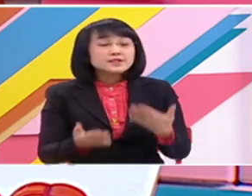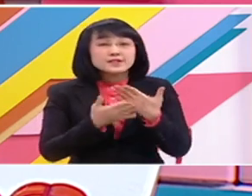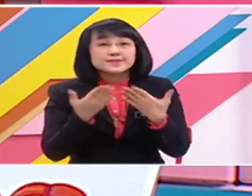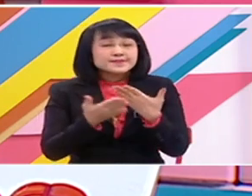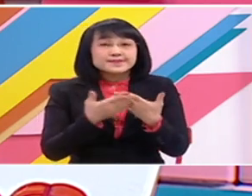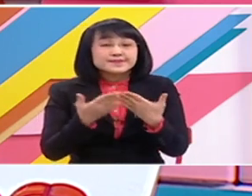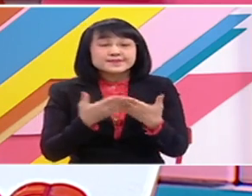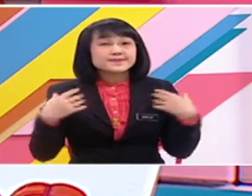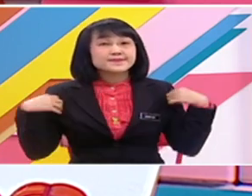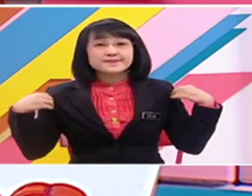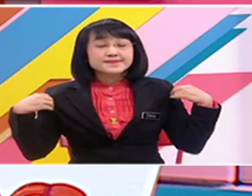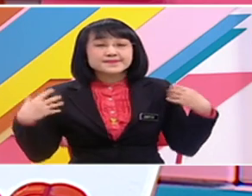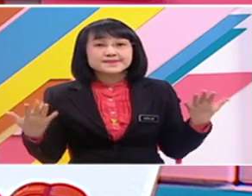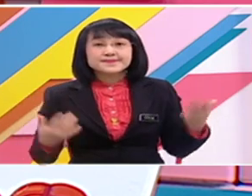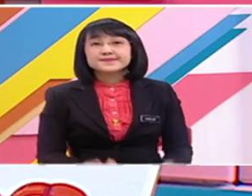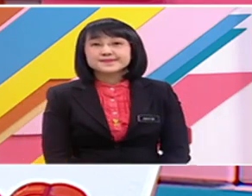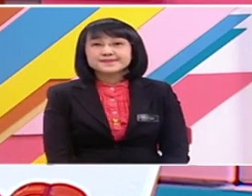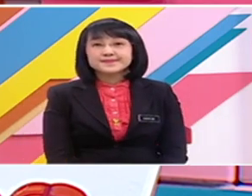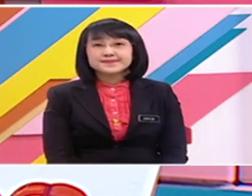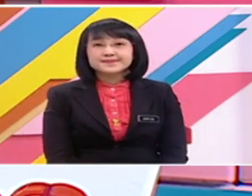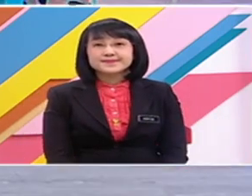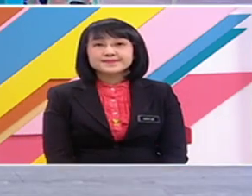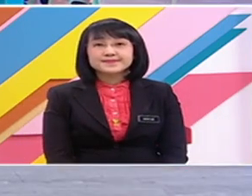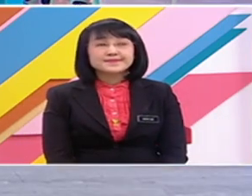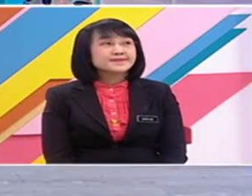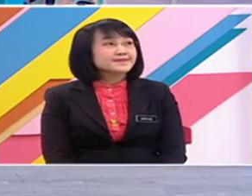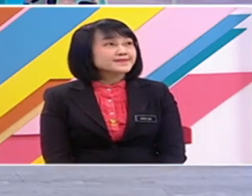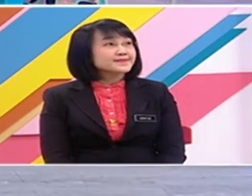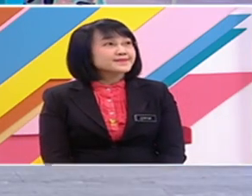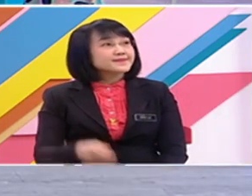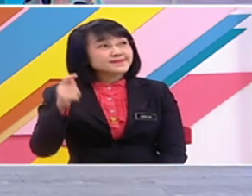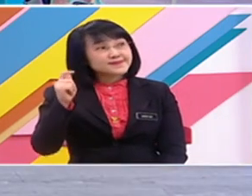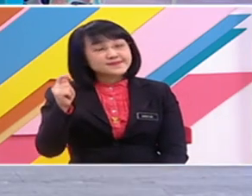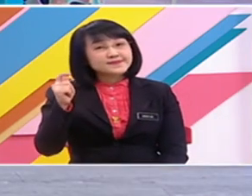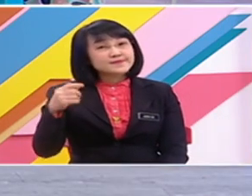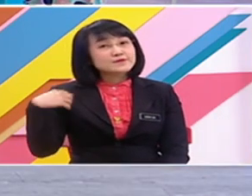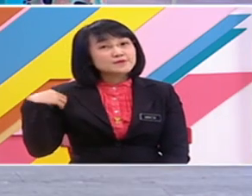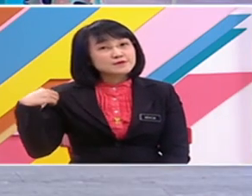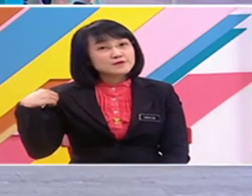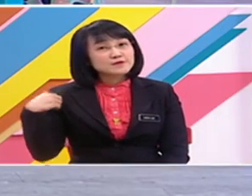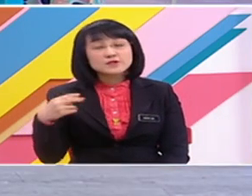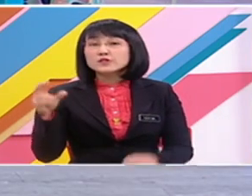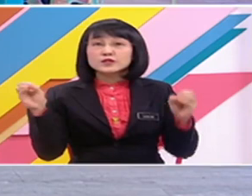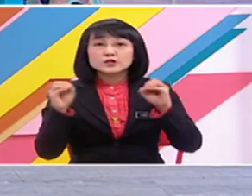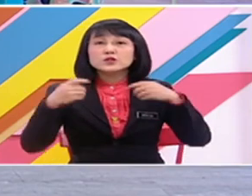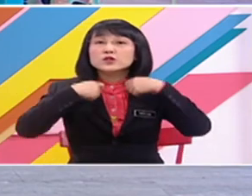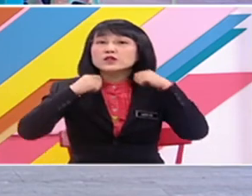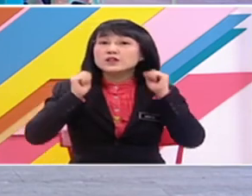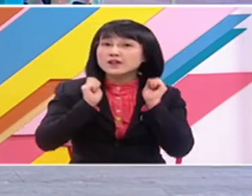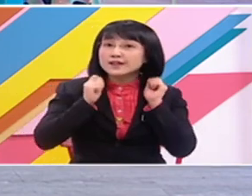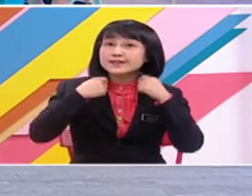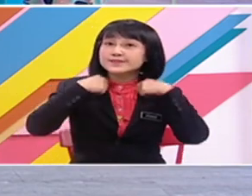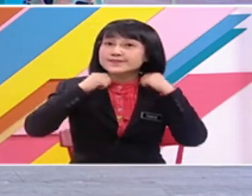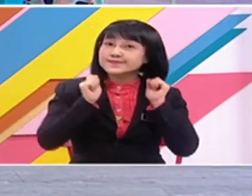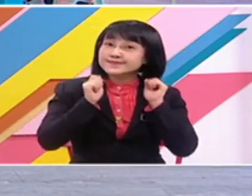plain. Yes. Yes. Okay. Uh-huh. Okay. T-shirt is actually, there's no collar. There's just a round neck.